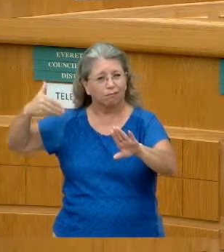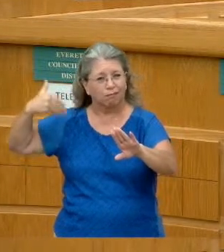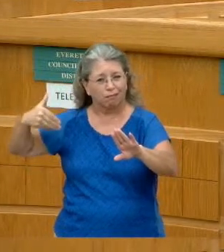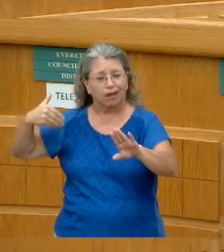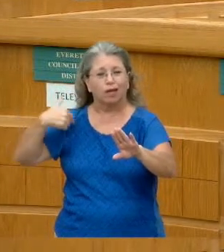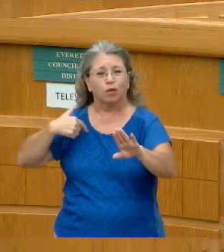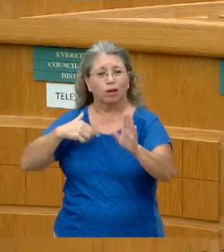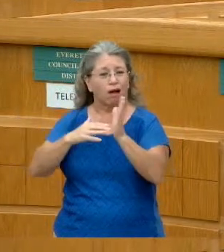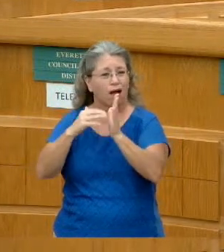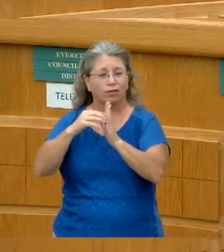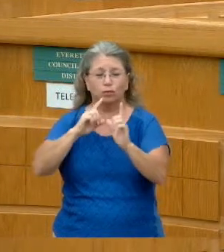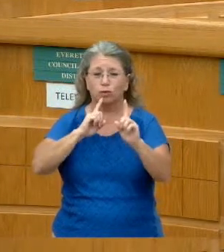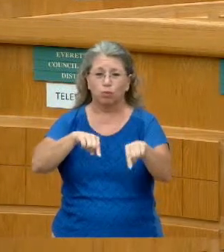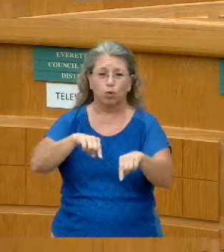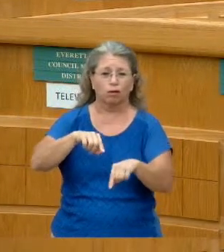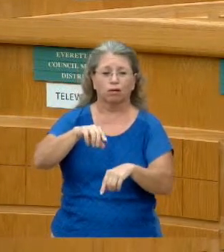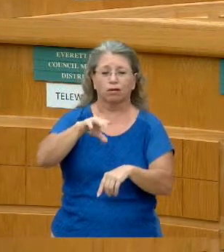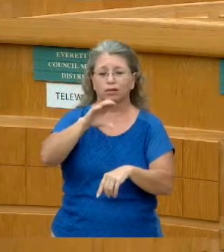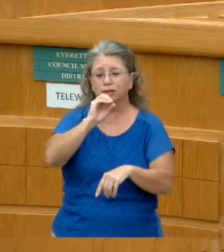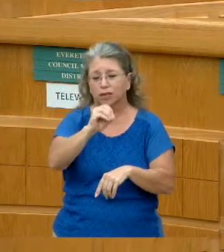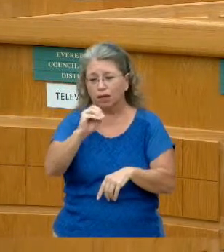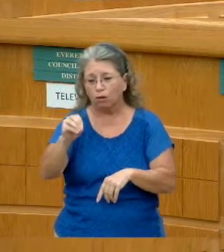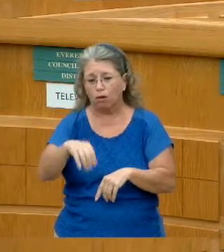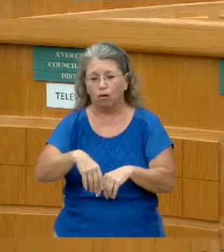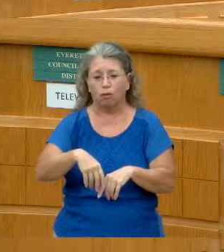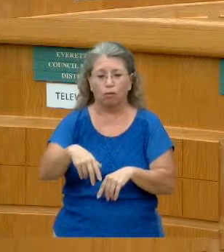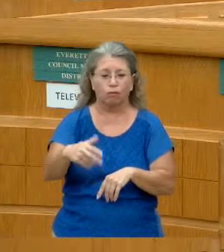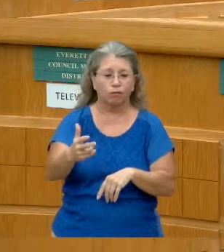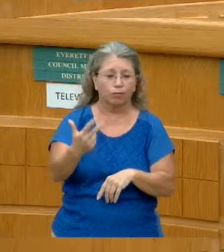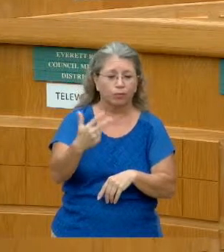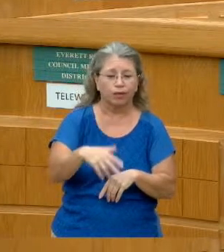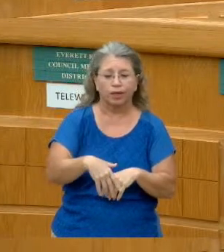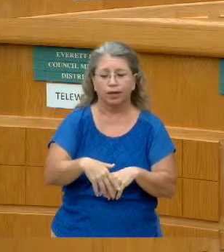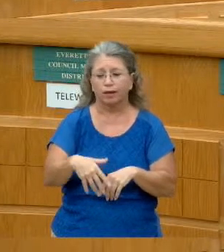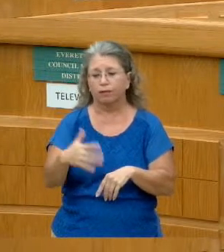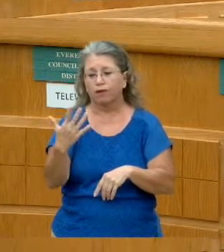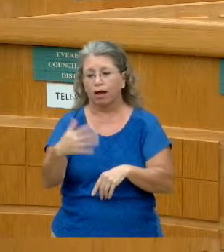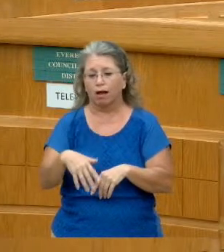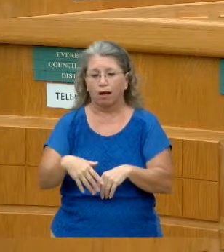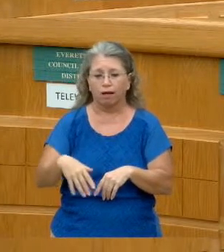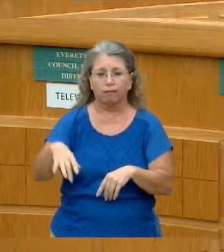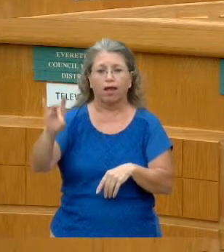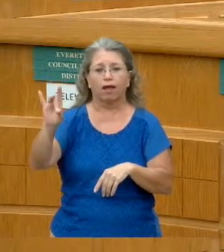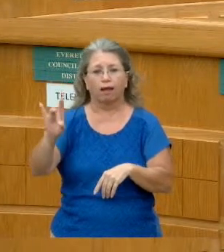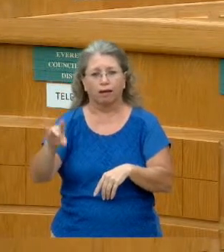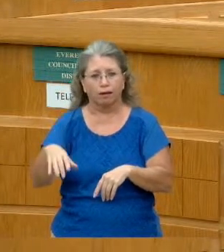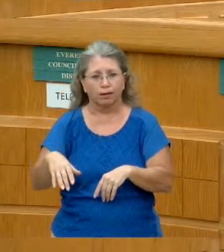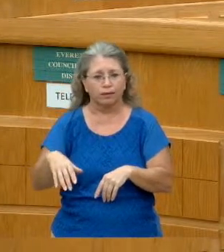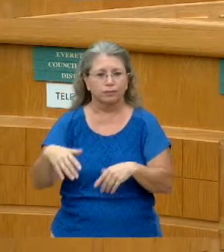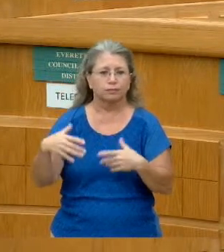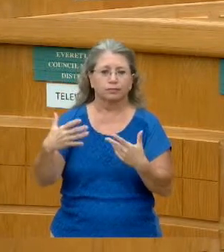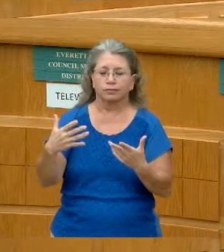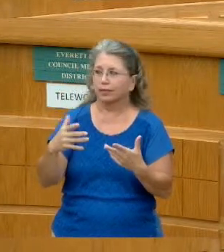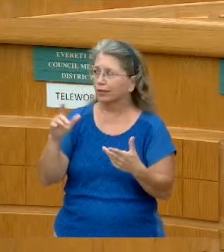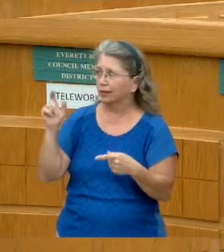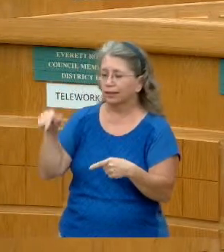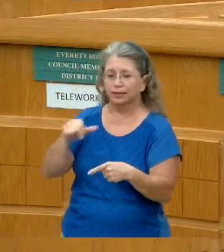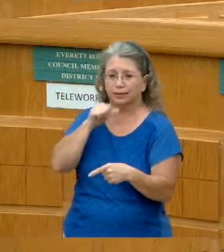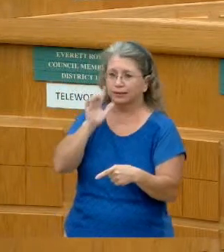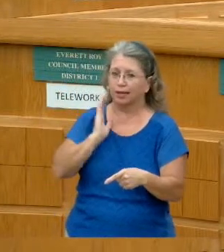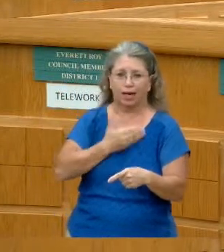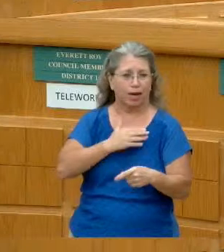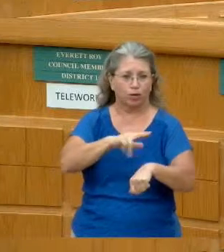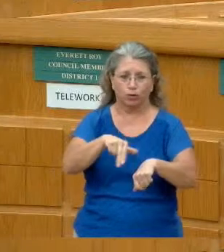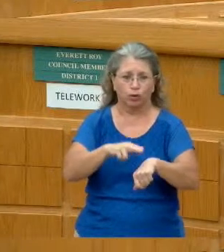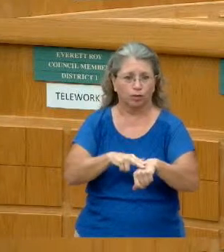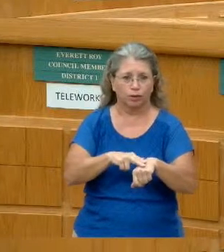reporting zeros, 3s, 5s, maybe an 8 every once in a while. This is not normal. We don't want this